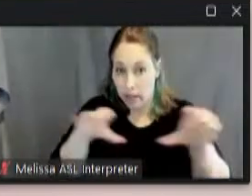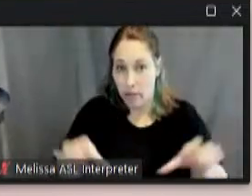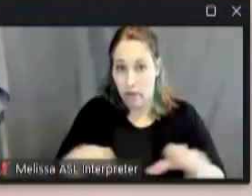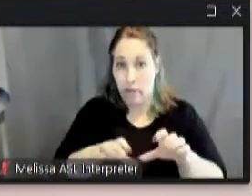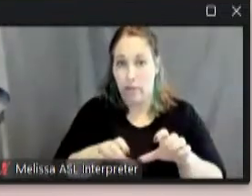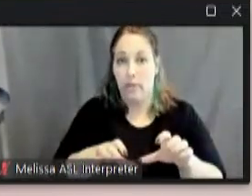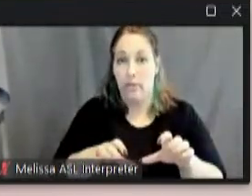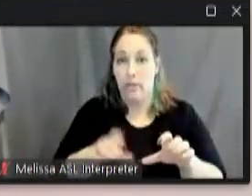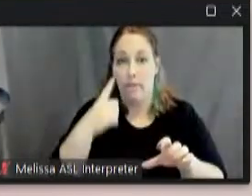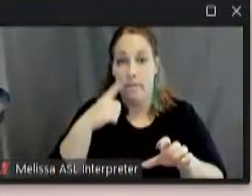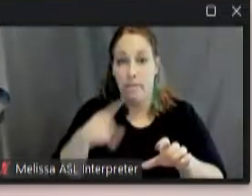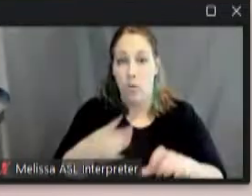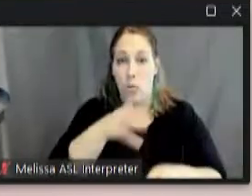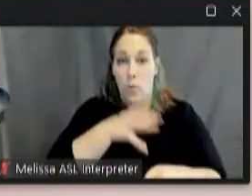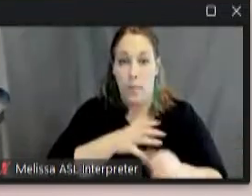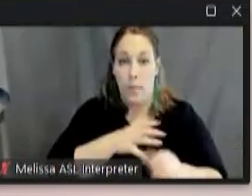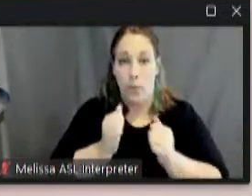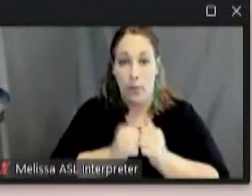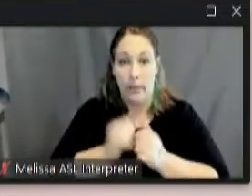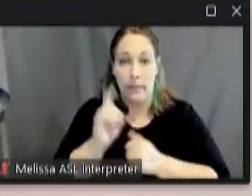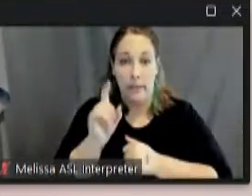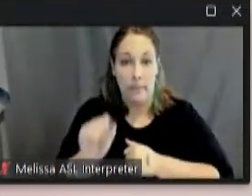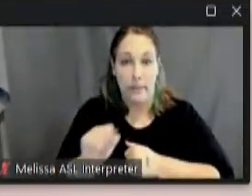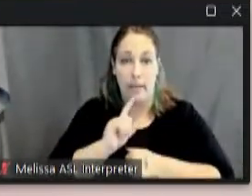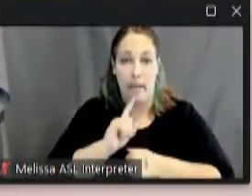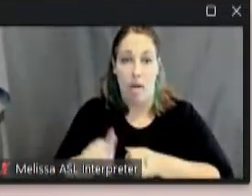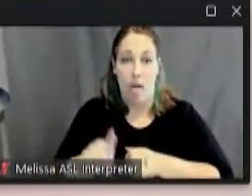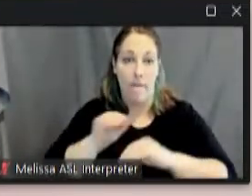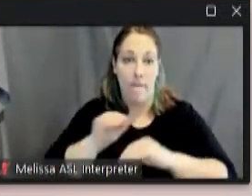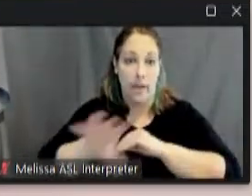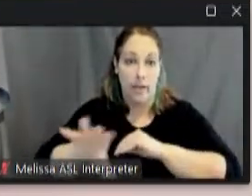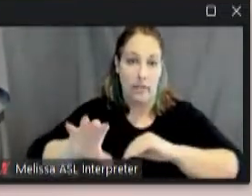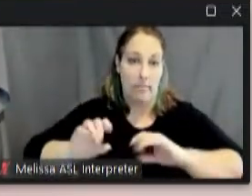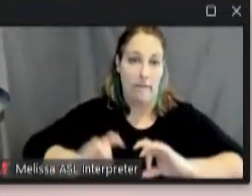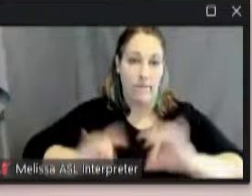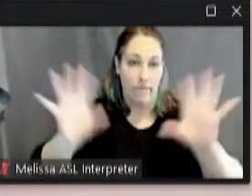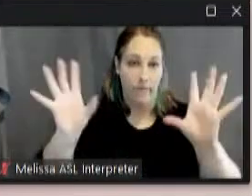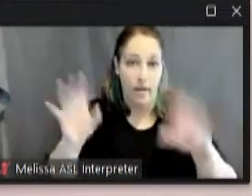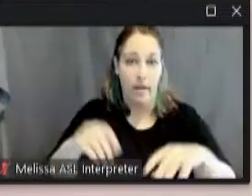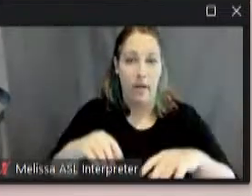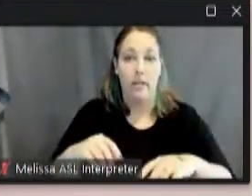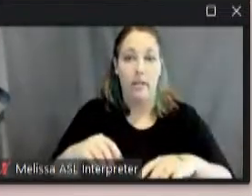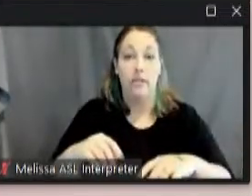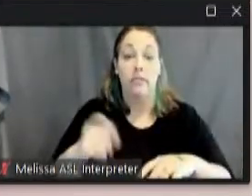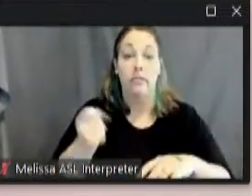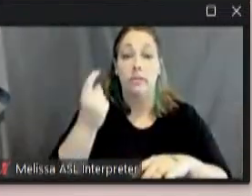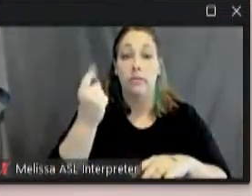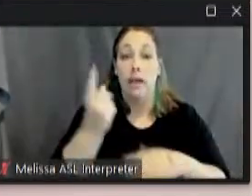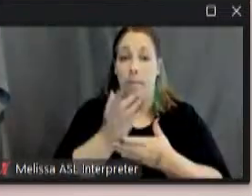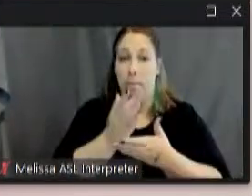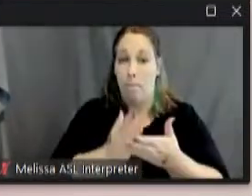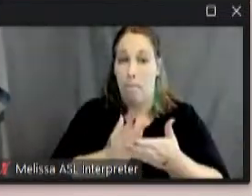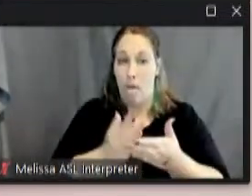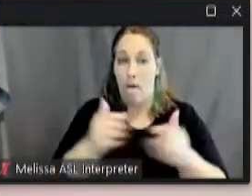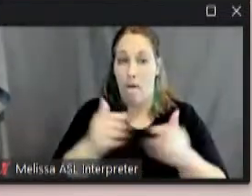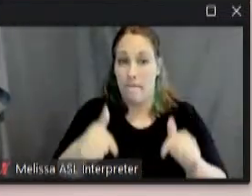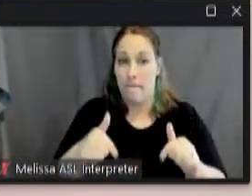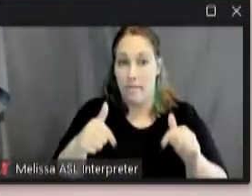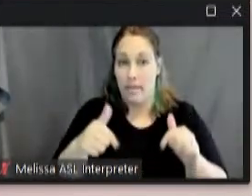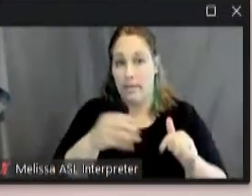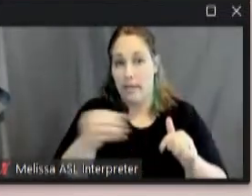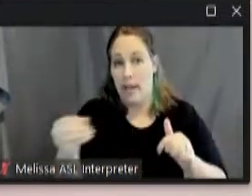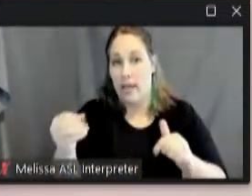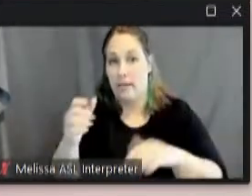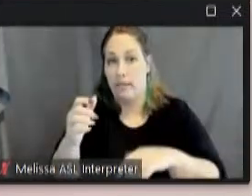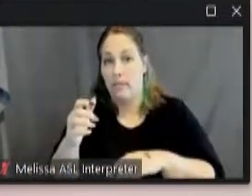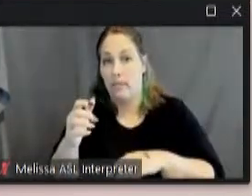for women with disabilities that are being affected by violence. As part of this and the economic autonomy of women